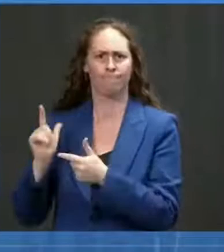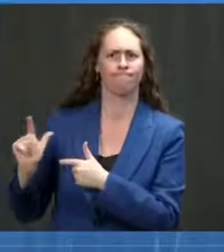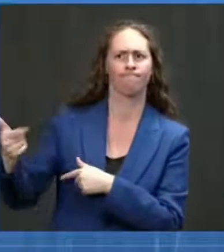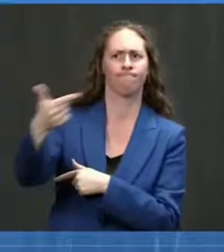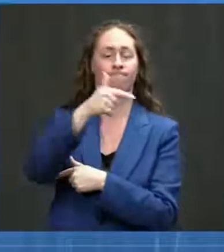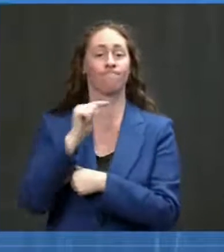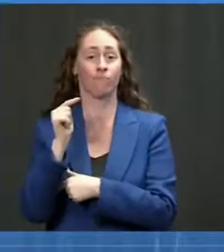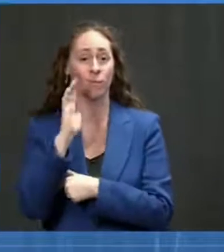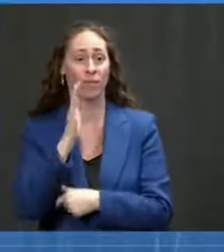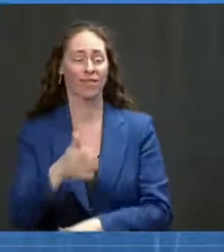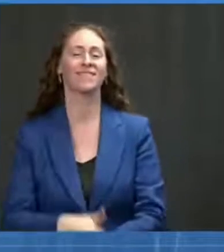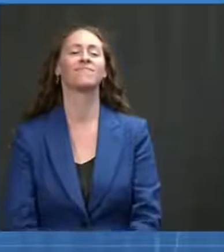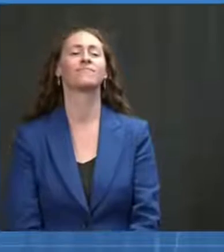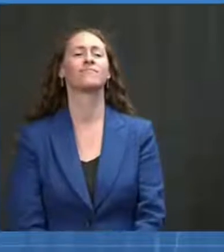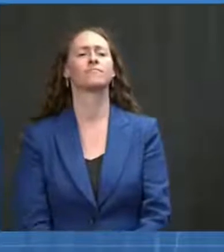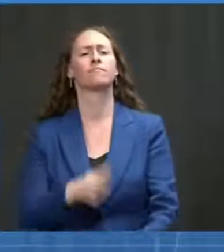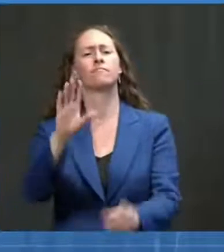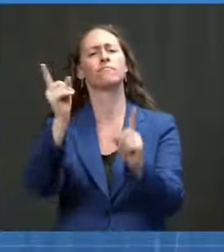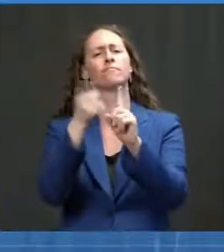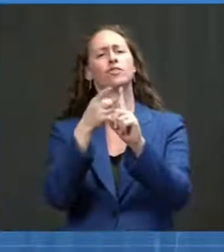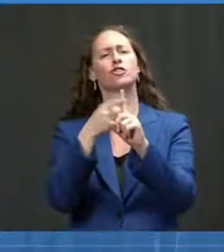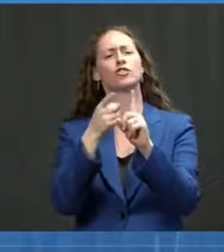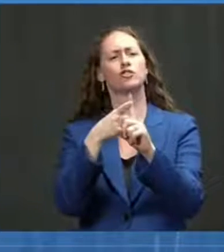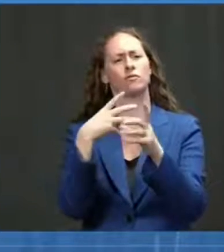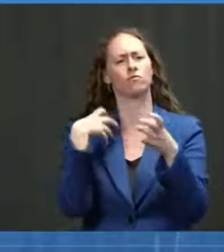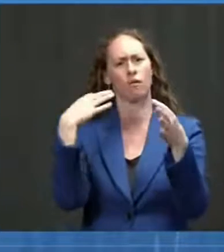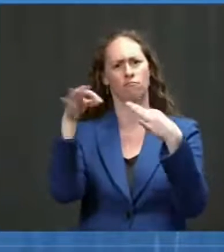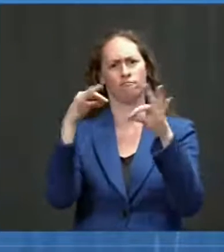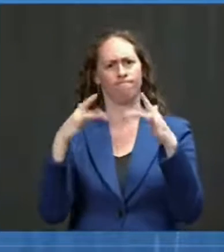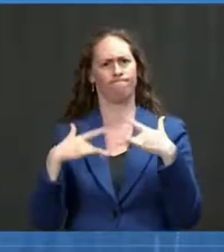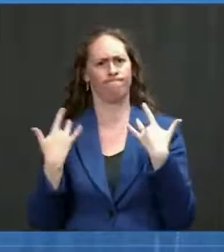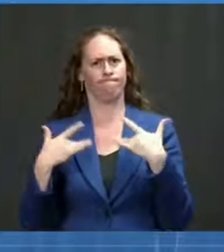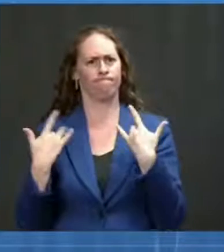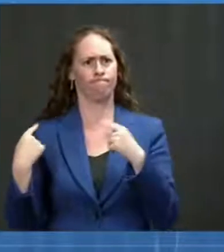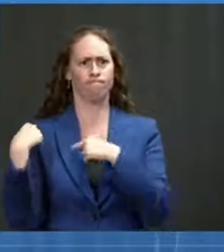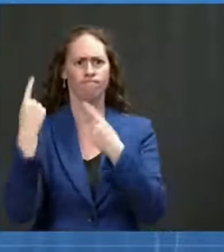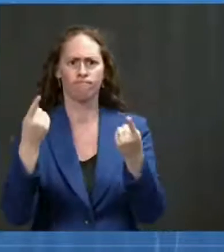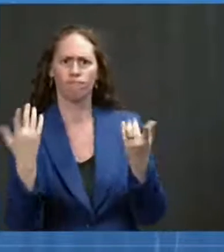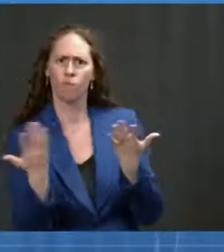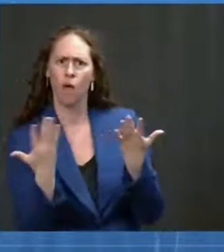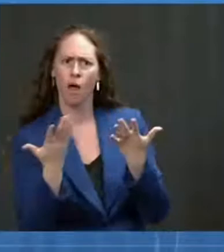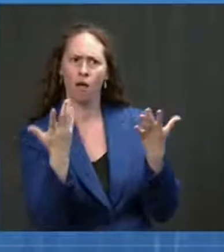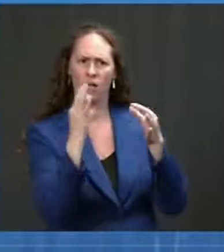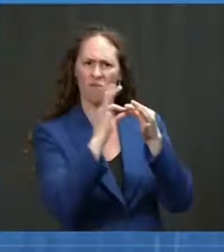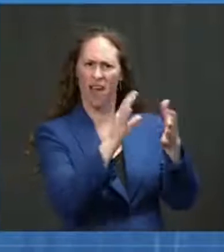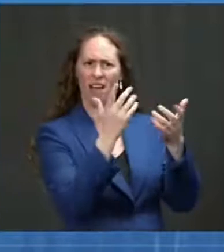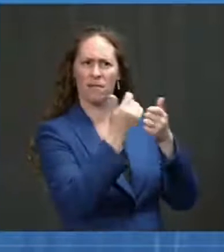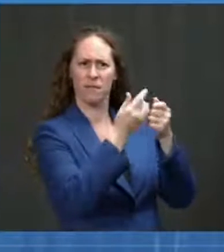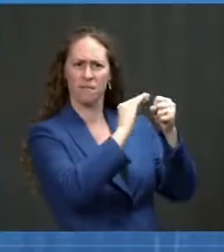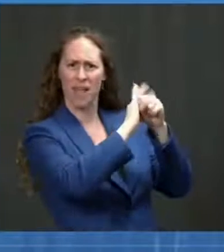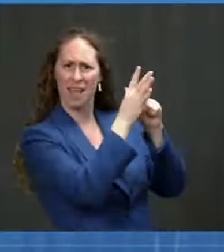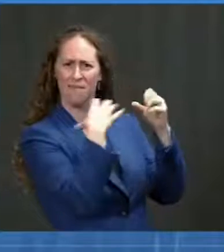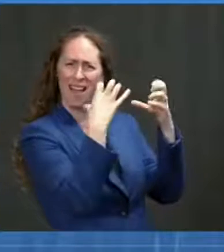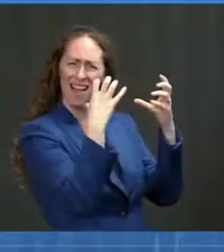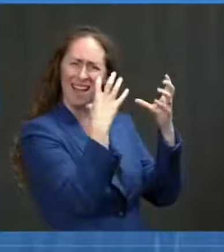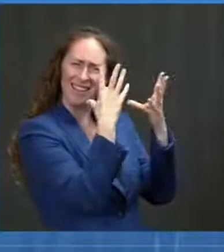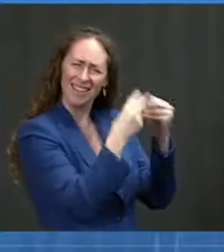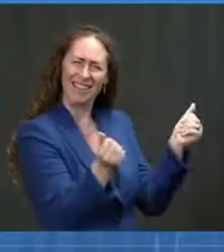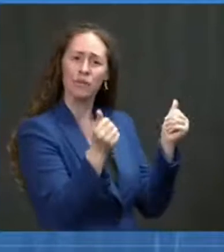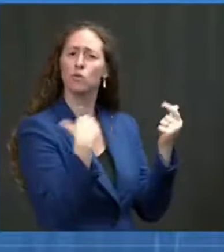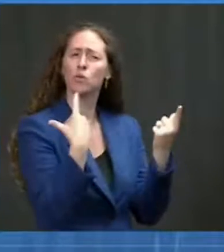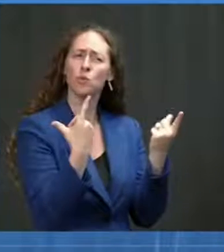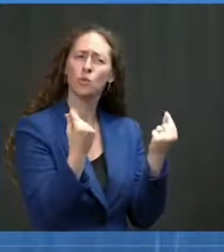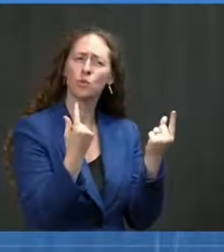First, I want to provide a brief update on our fight against the virus. We continue to see a rise in